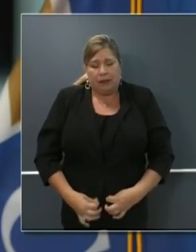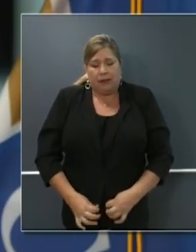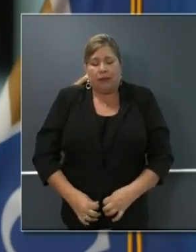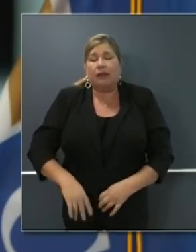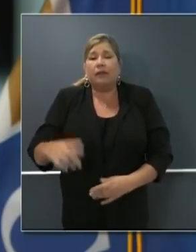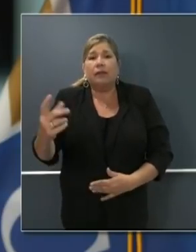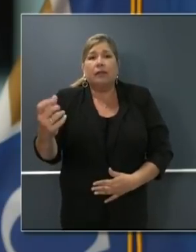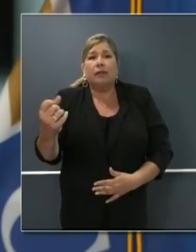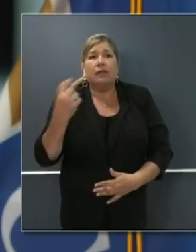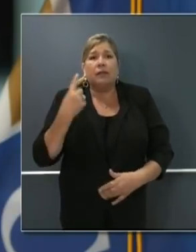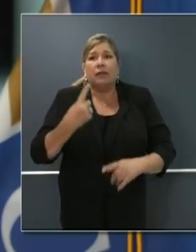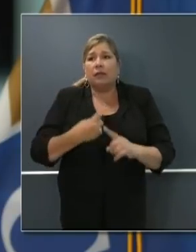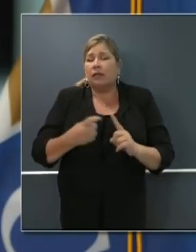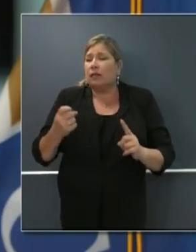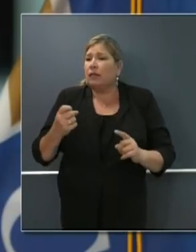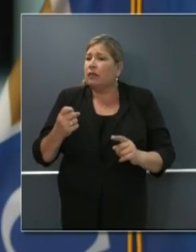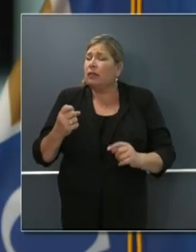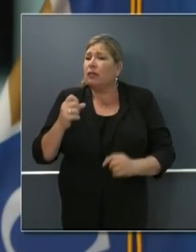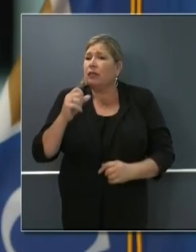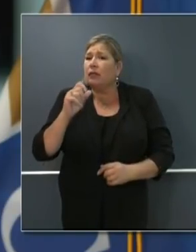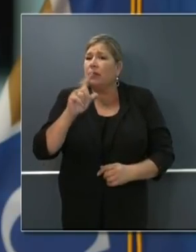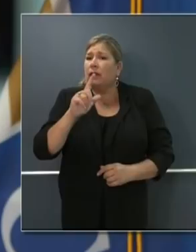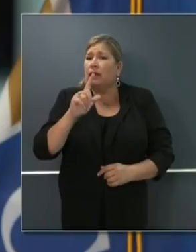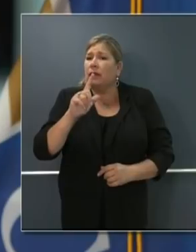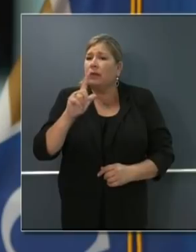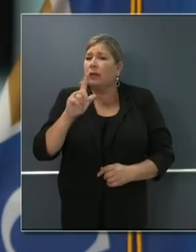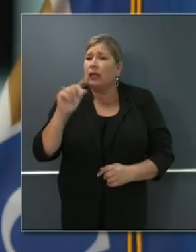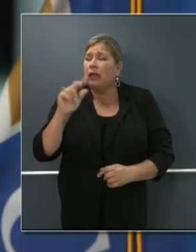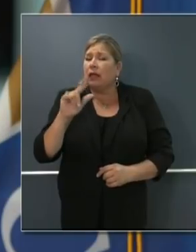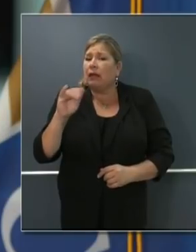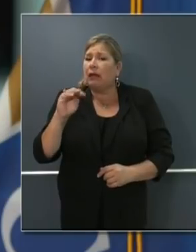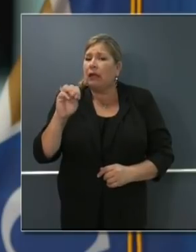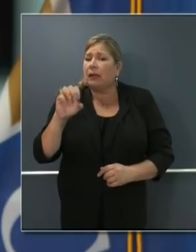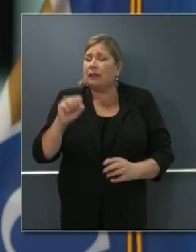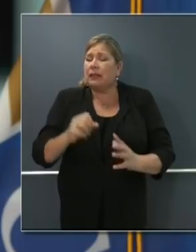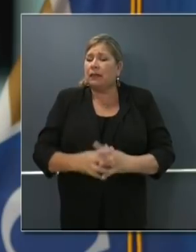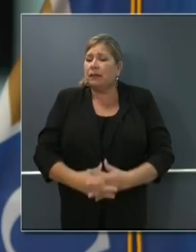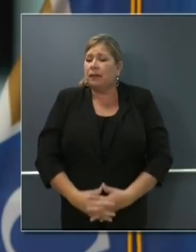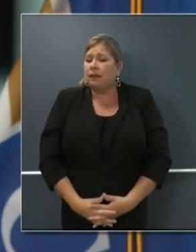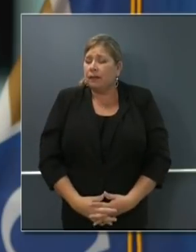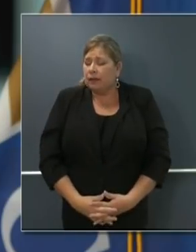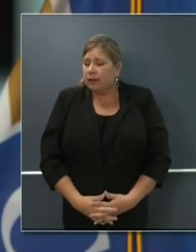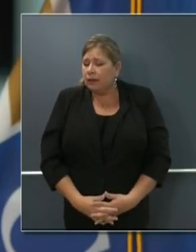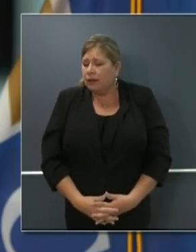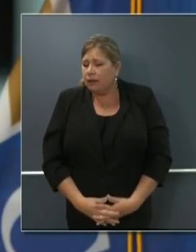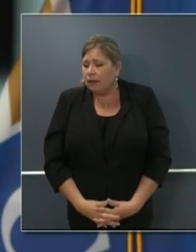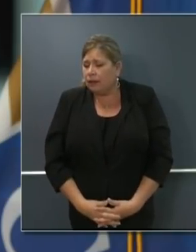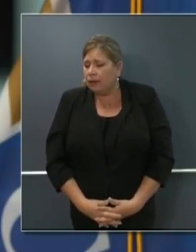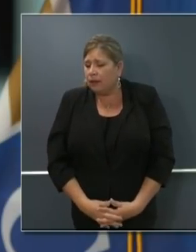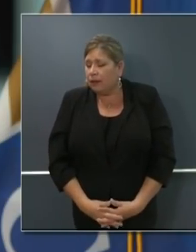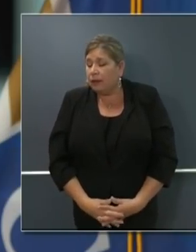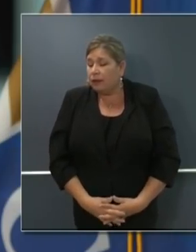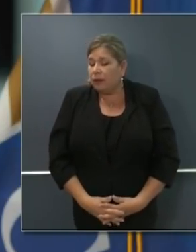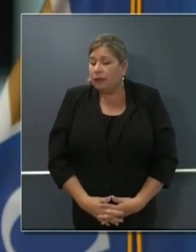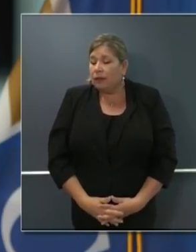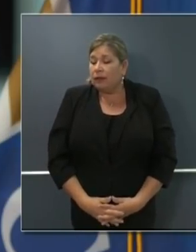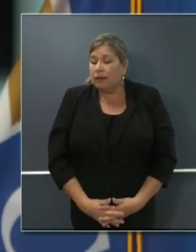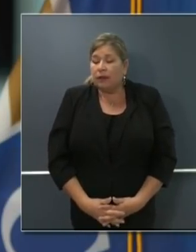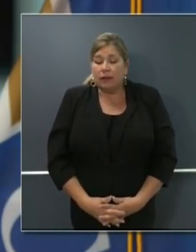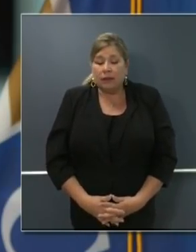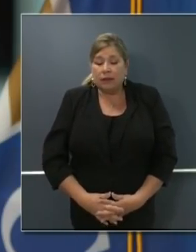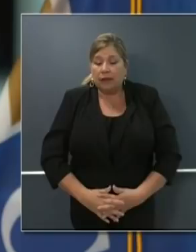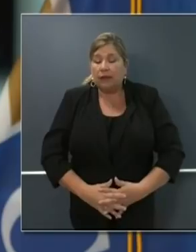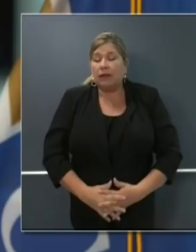I'm all right. Identifying a problem. It's one sec. With a problem. I just had a quick question. I'm sure you saw reports that